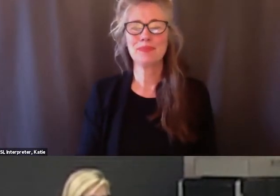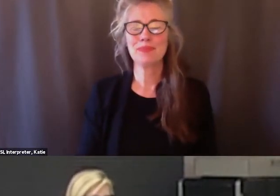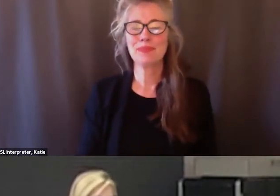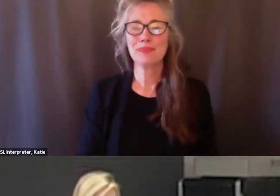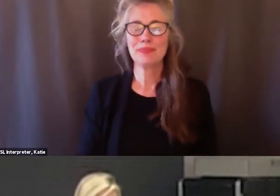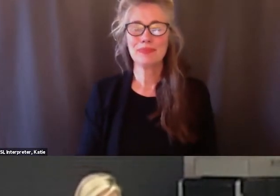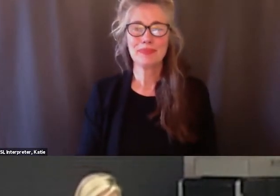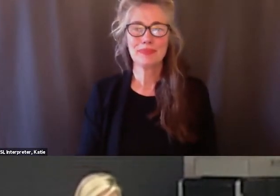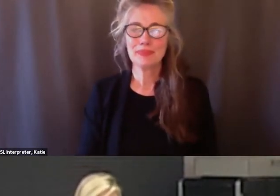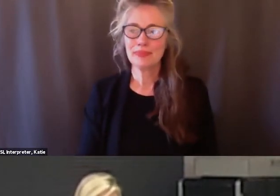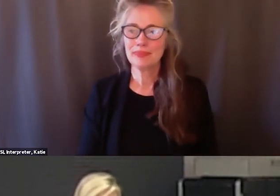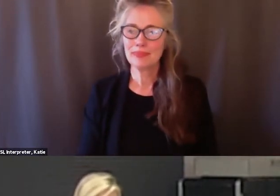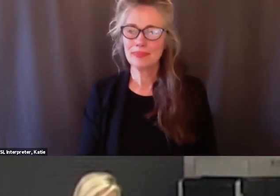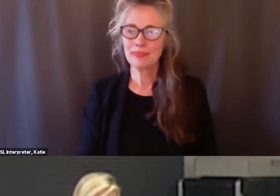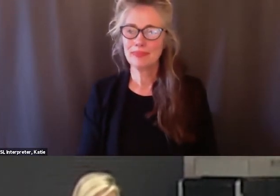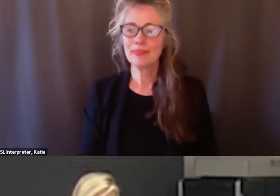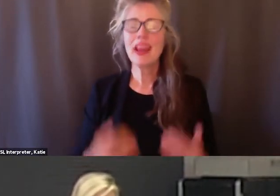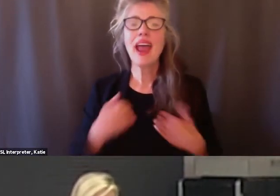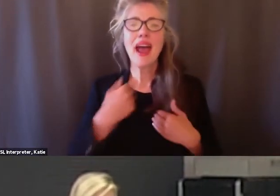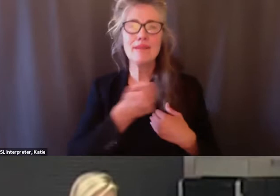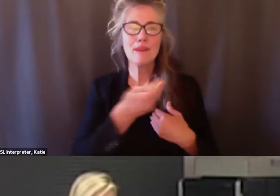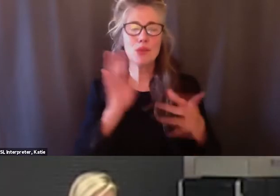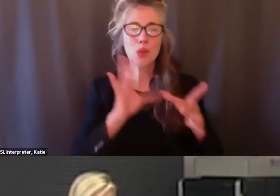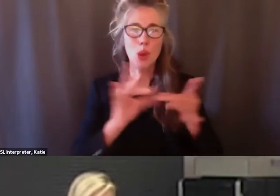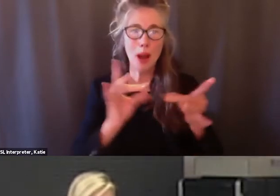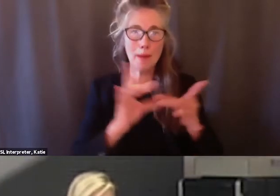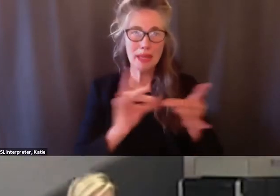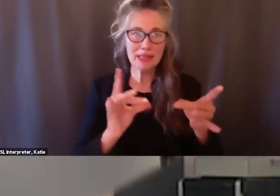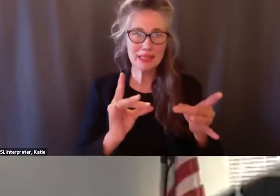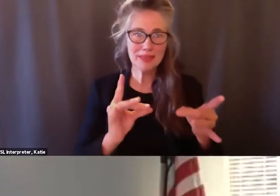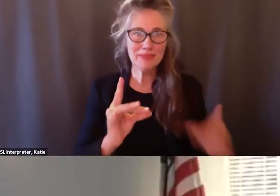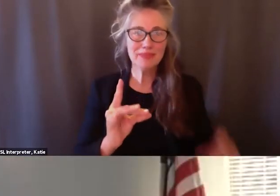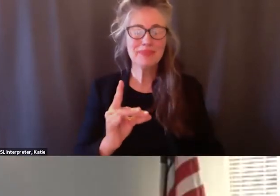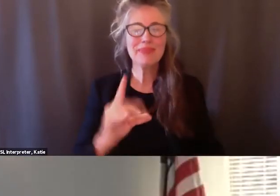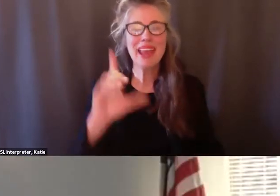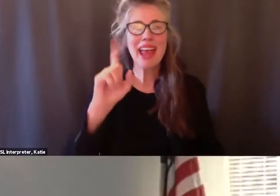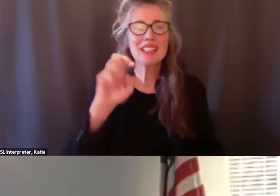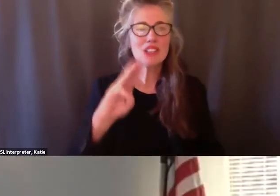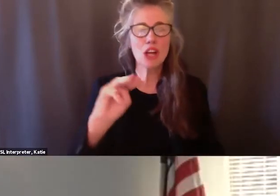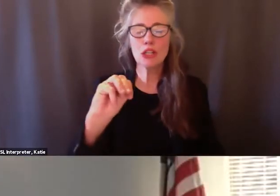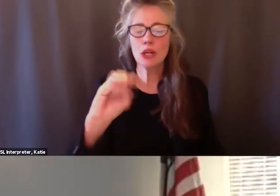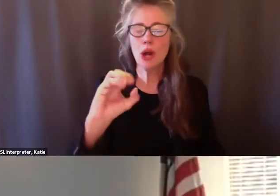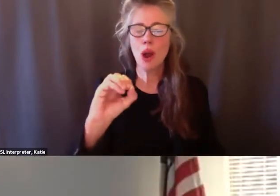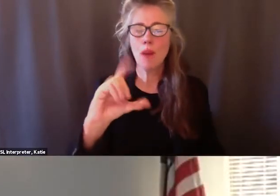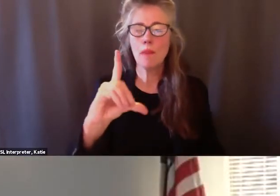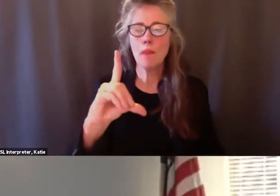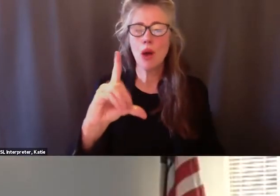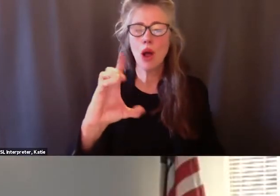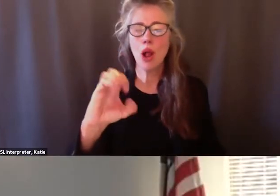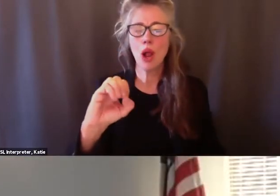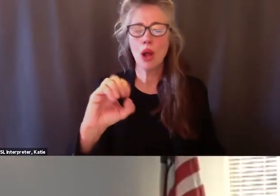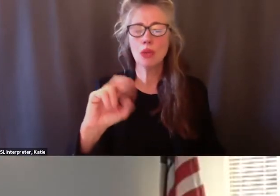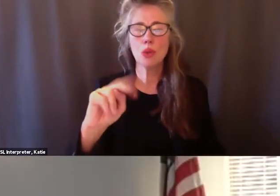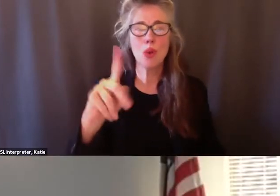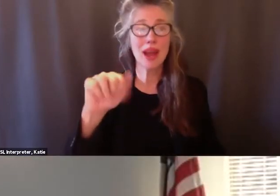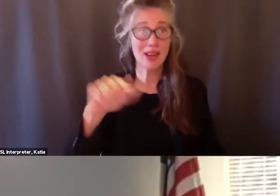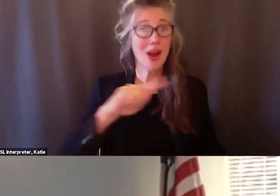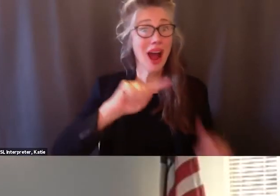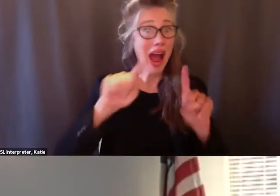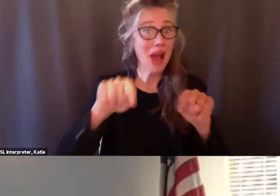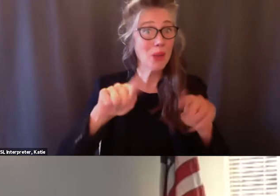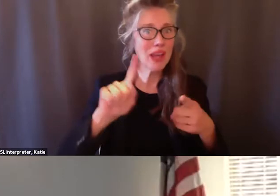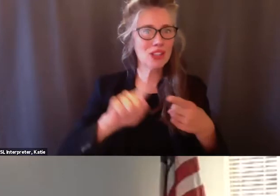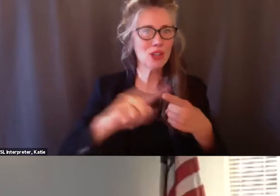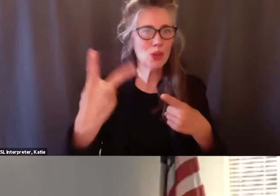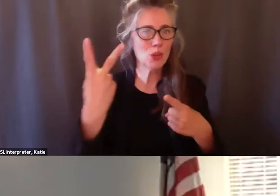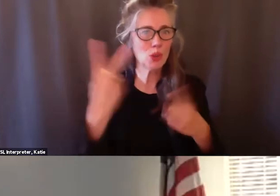Thank you. I have a couple comments. As Dr. Maldonado said, I did attend 2 sessions of the Teacher Institute opening keynote